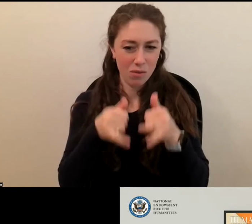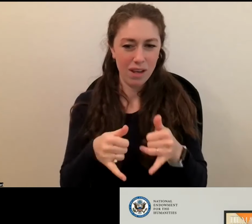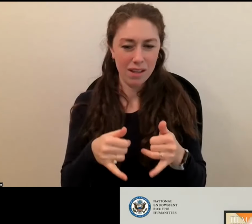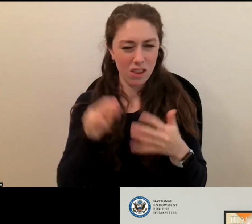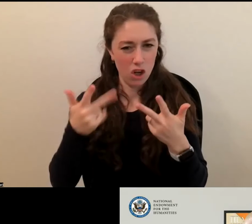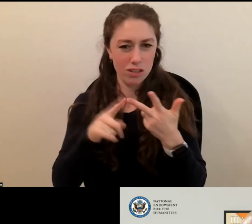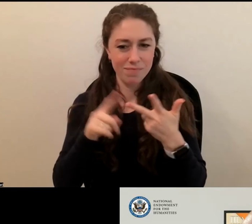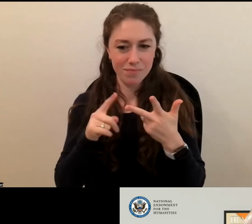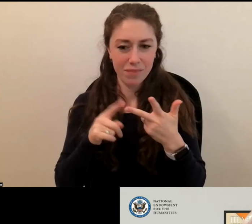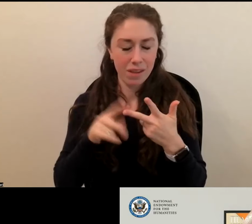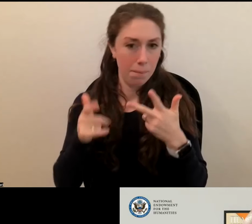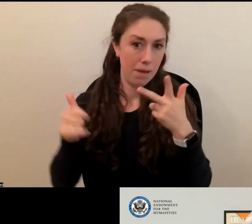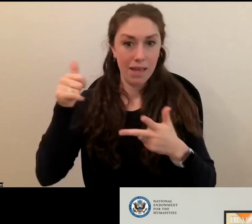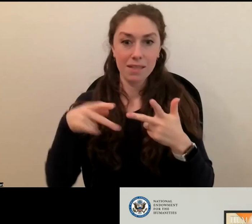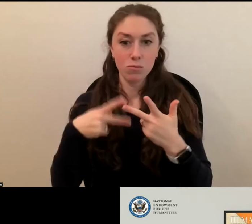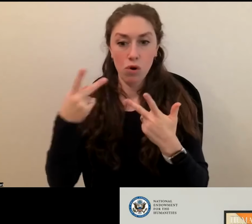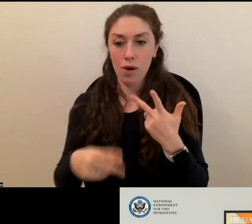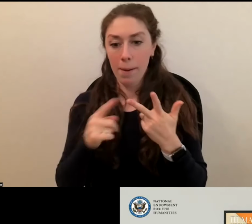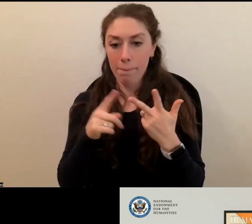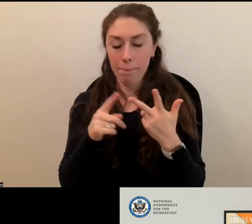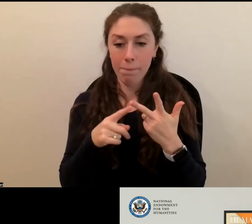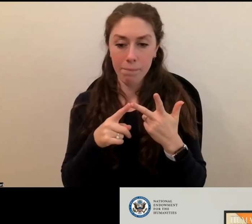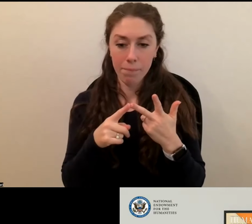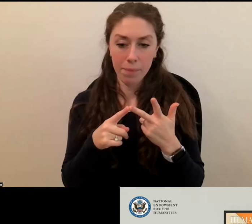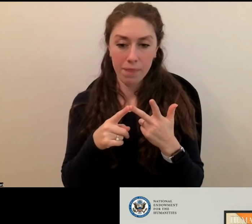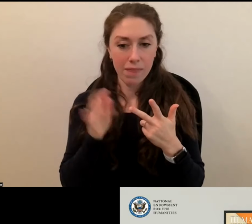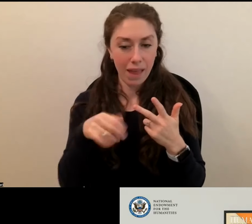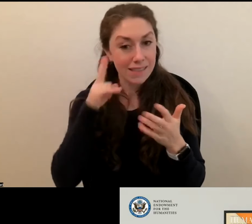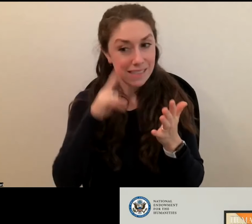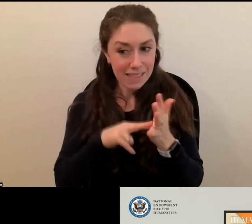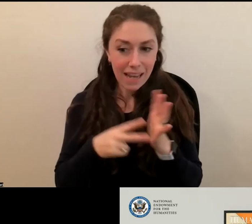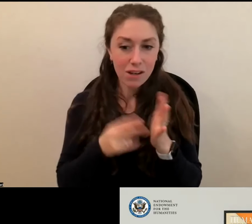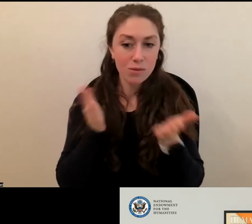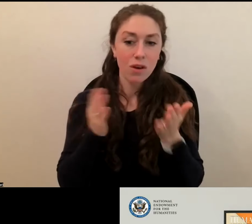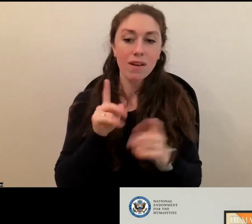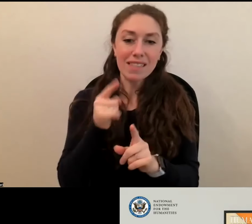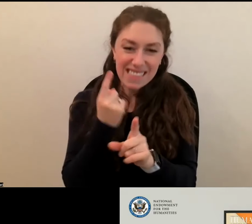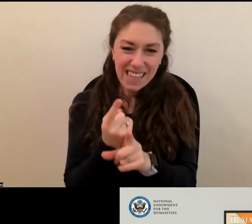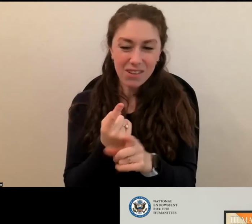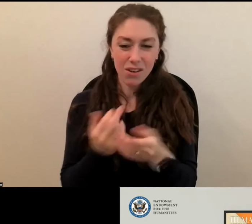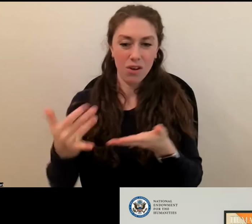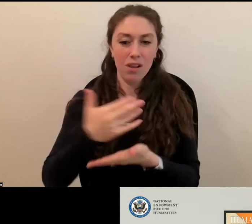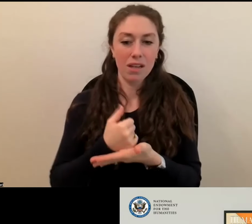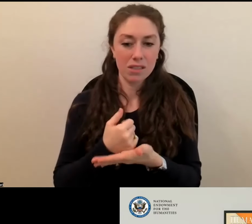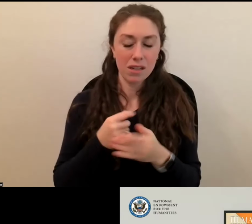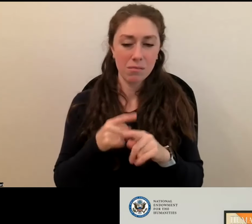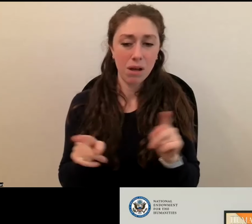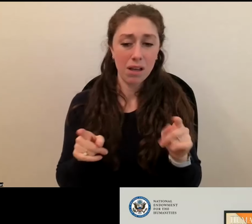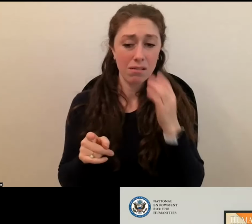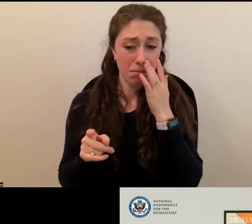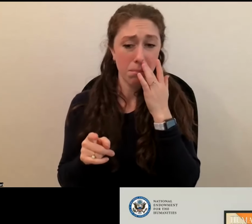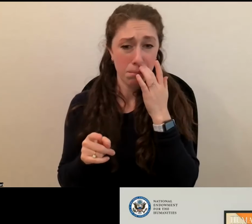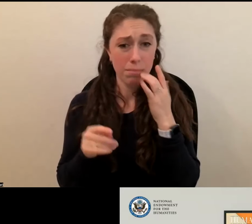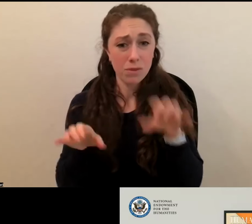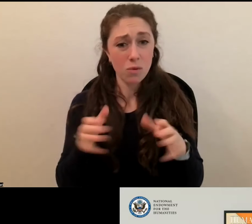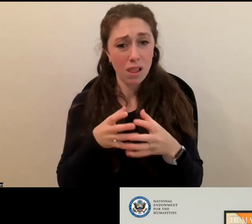This is our biggest program. It's intended to serve a singular collection, but it can really do quite a lot of